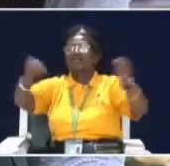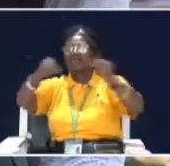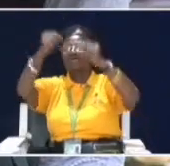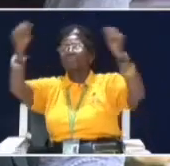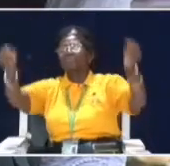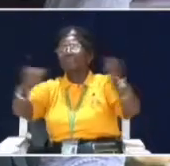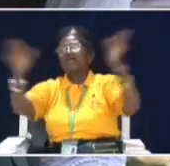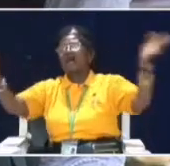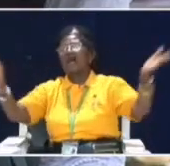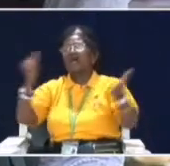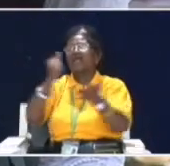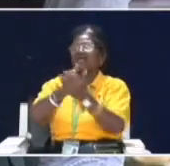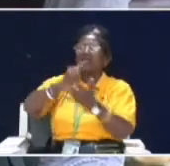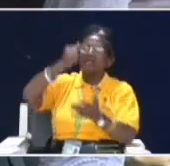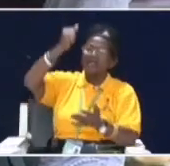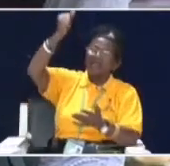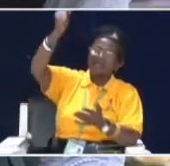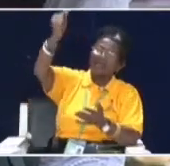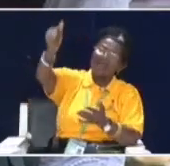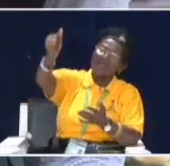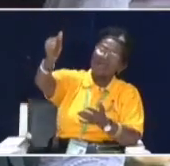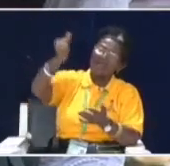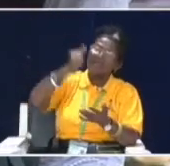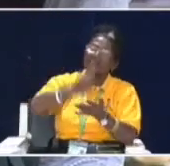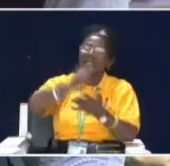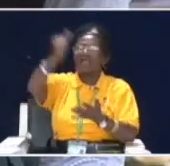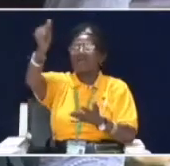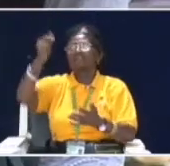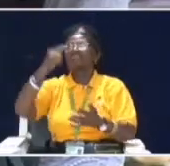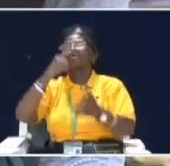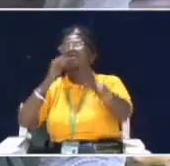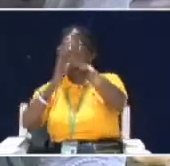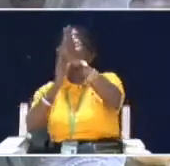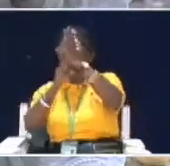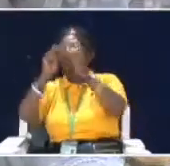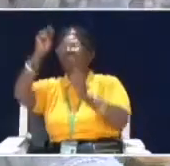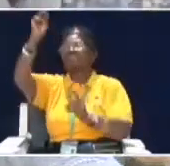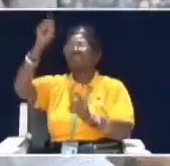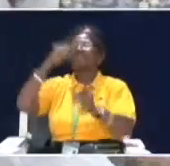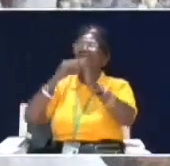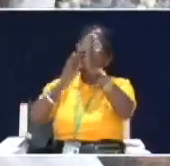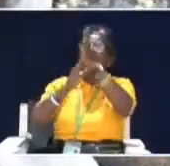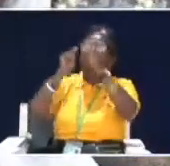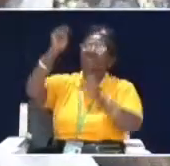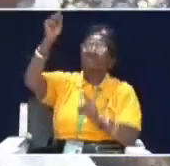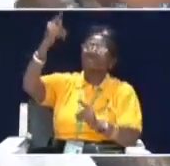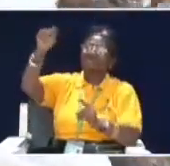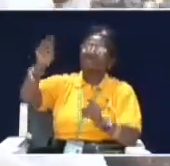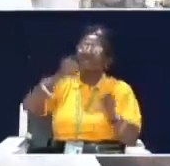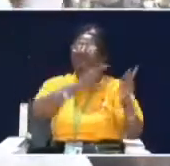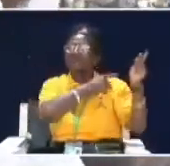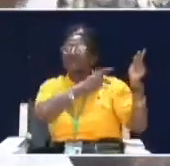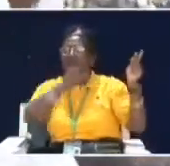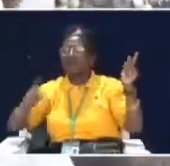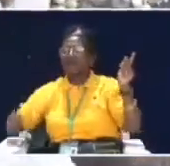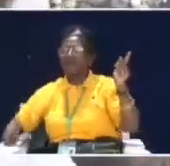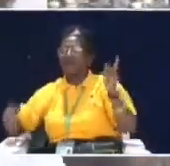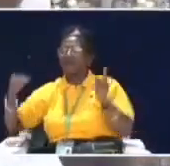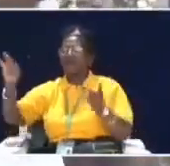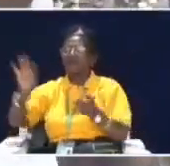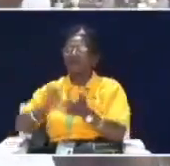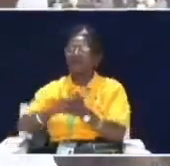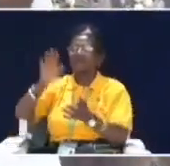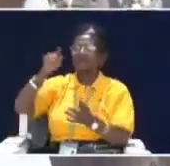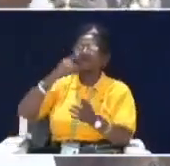Jehovah, hallelujah, amen, amen. Praise him, praise him, the King of